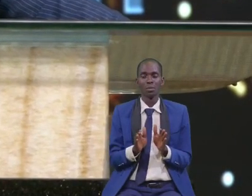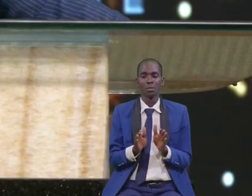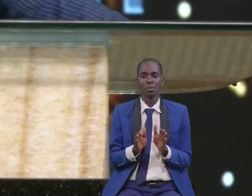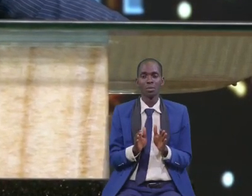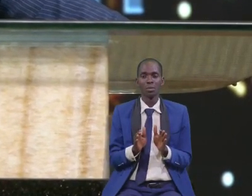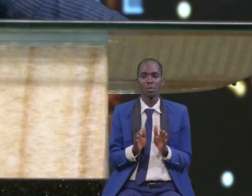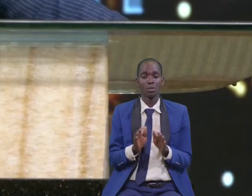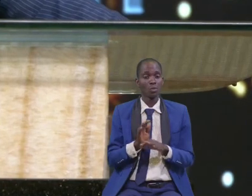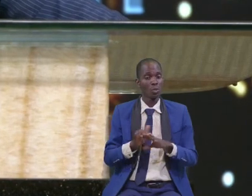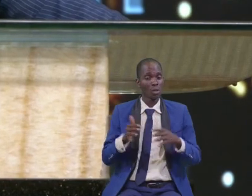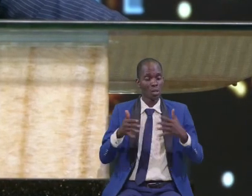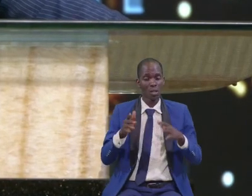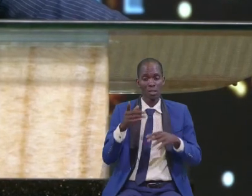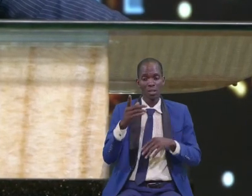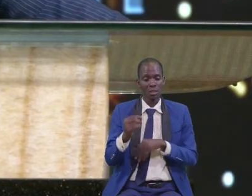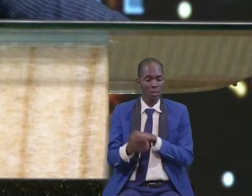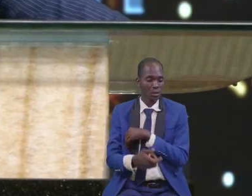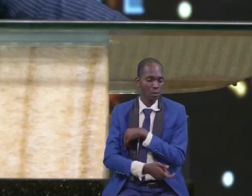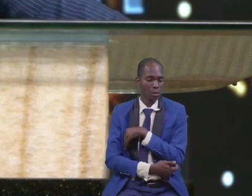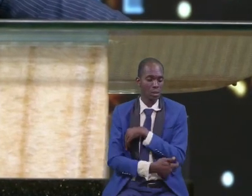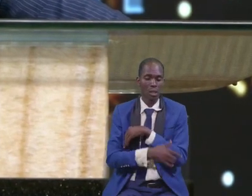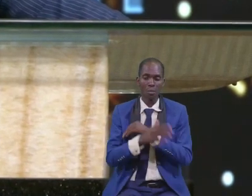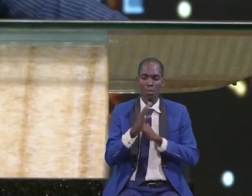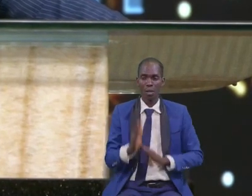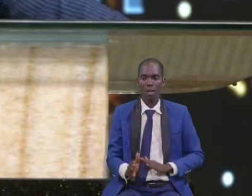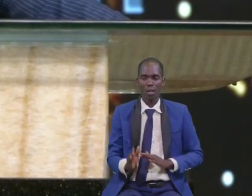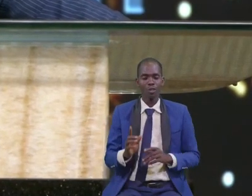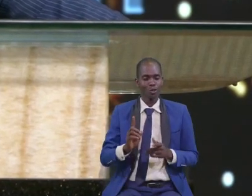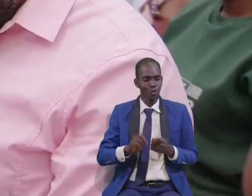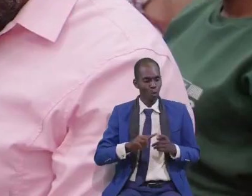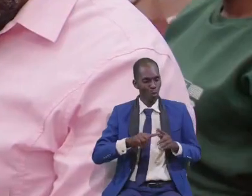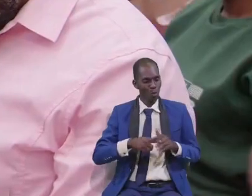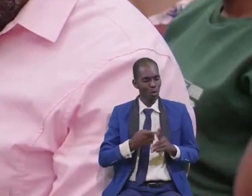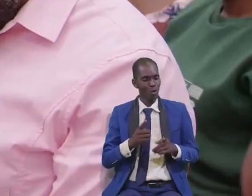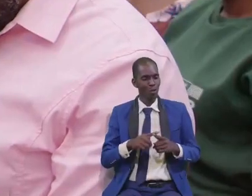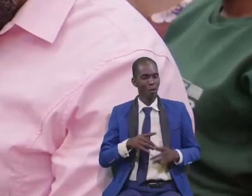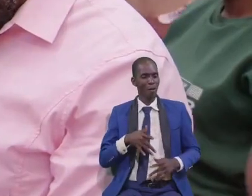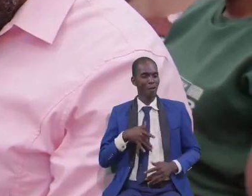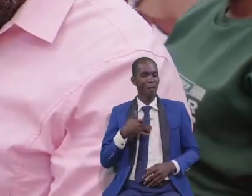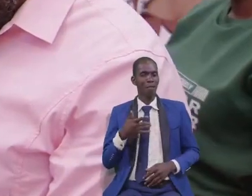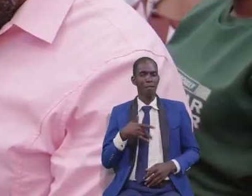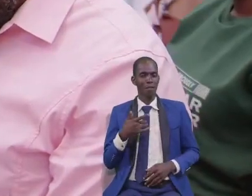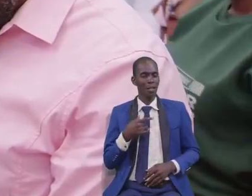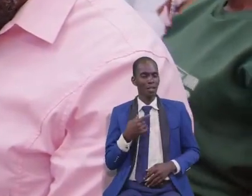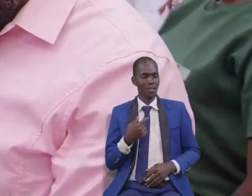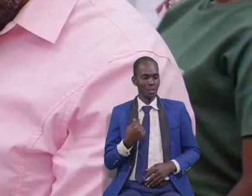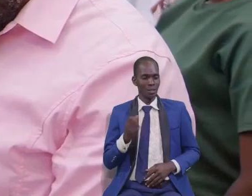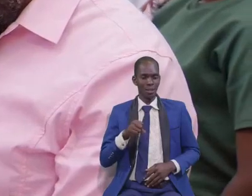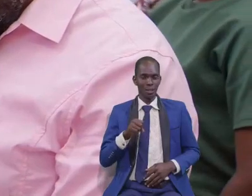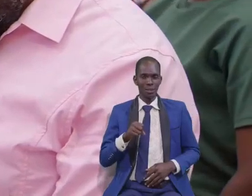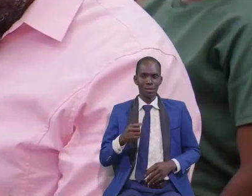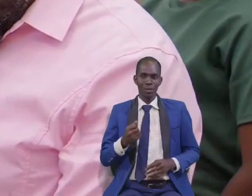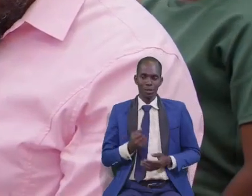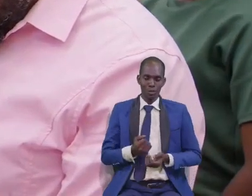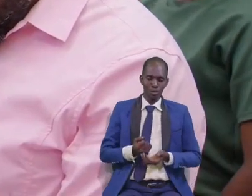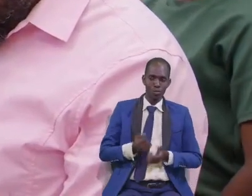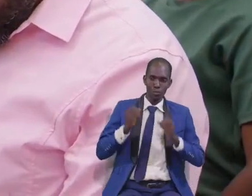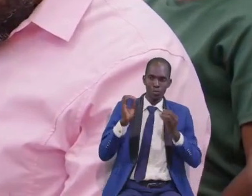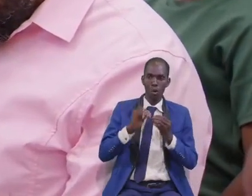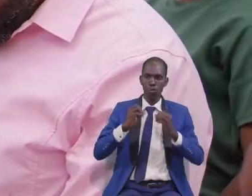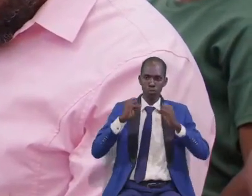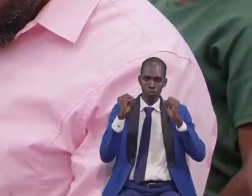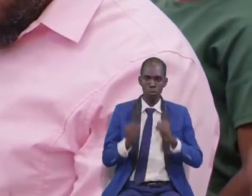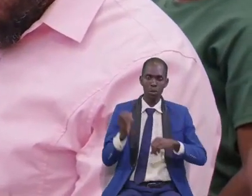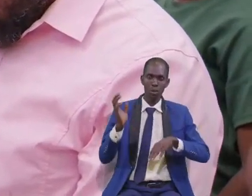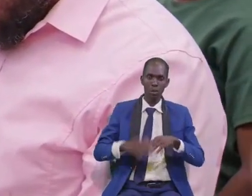the tempter to feel is stronger than your helper,